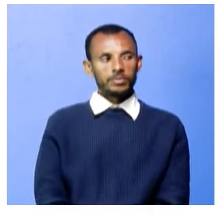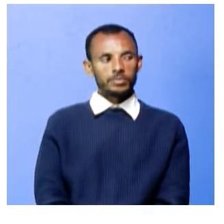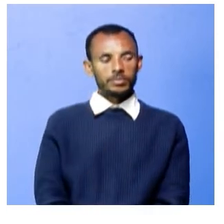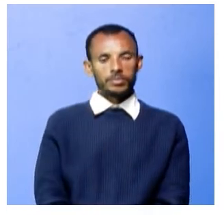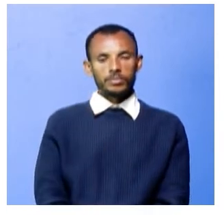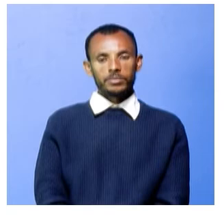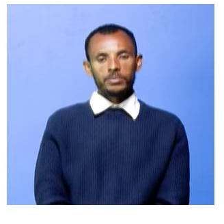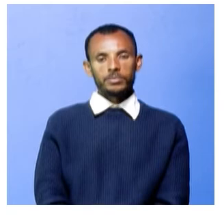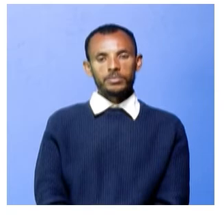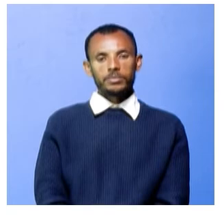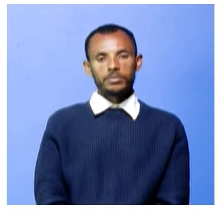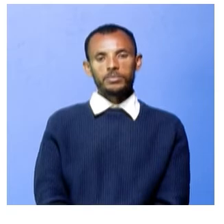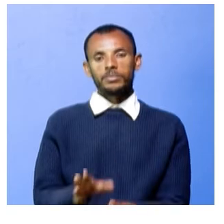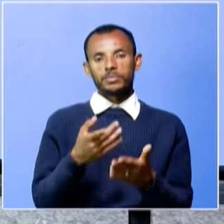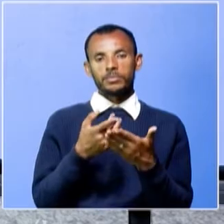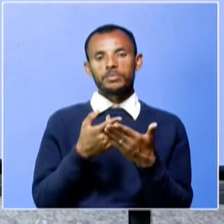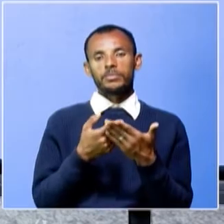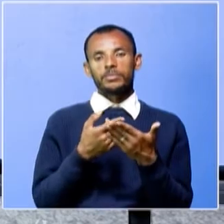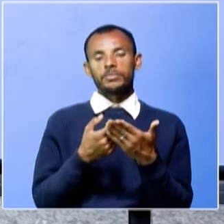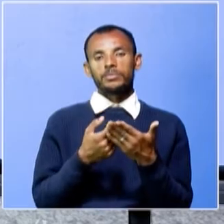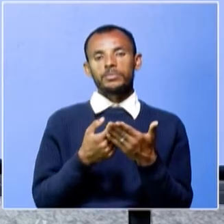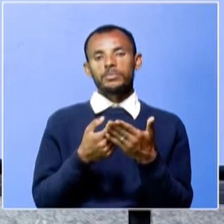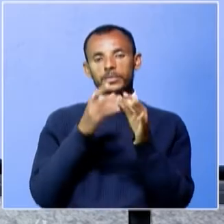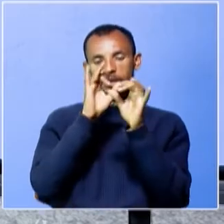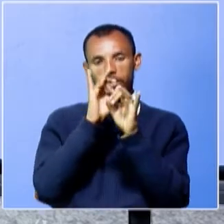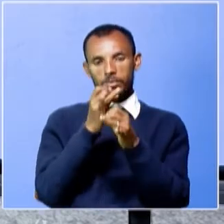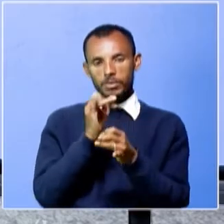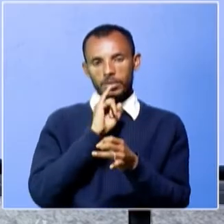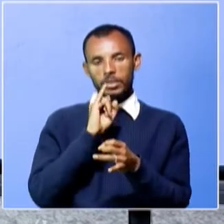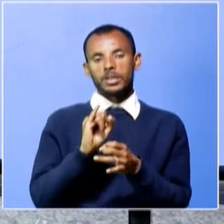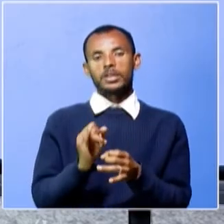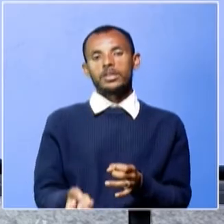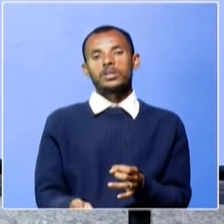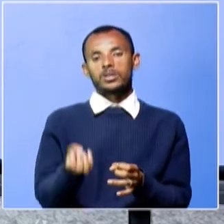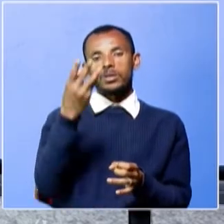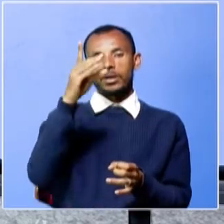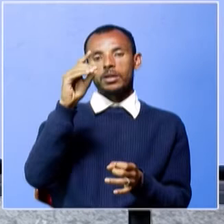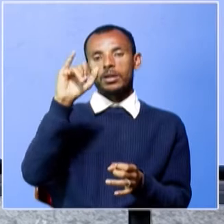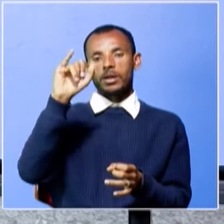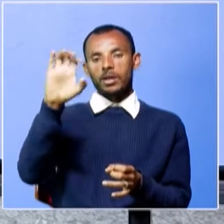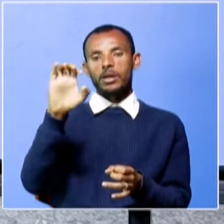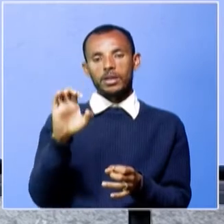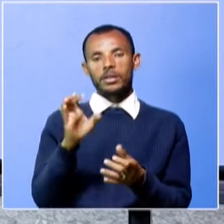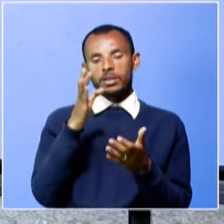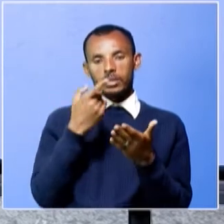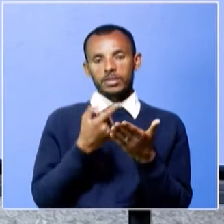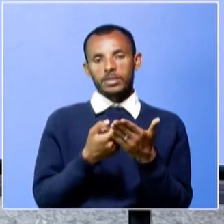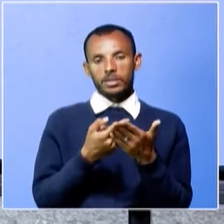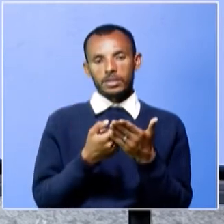2. Here, the experiment is throwing a die. In